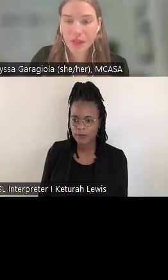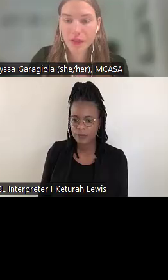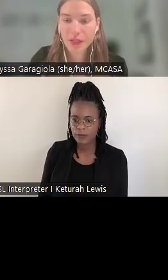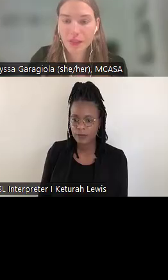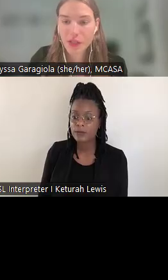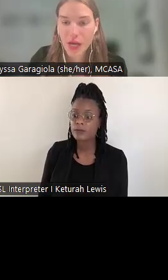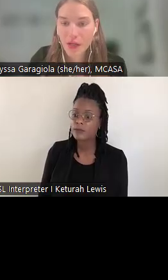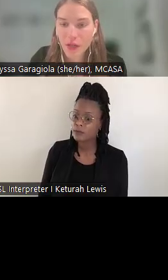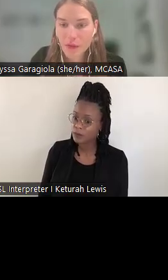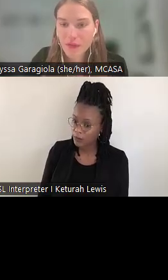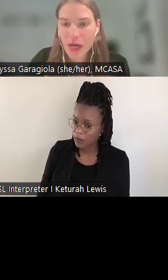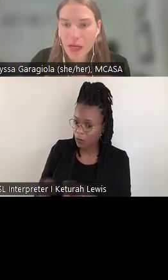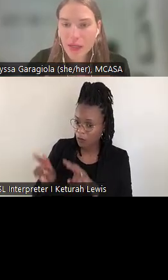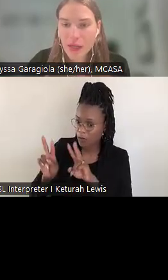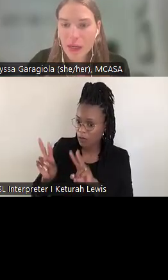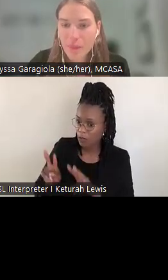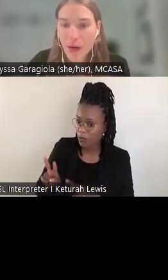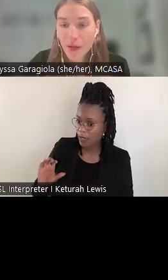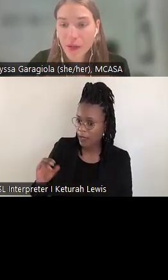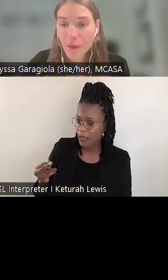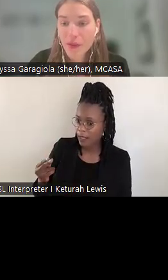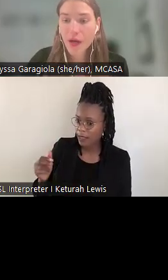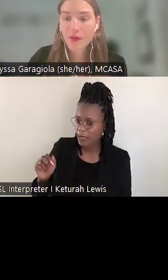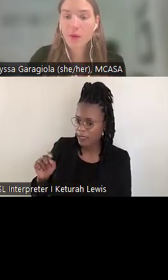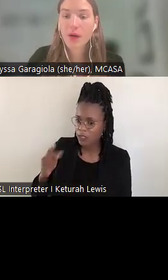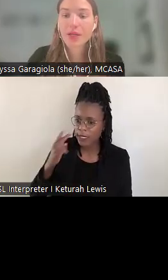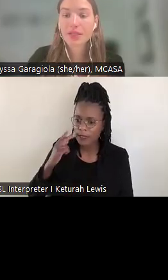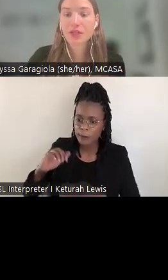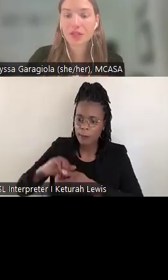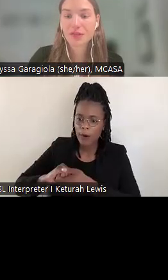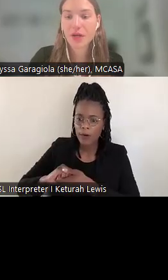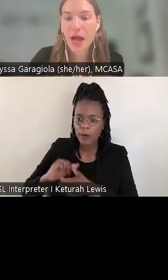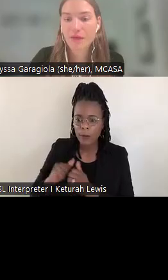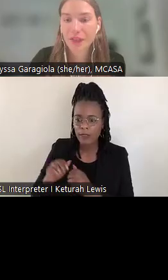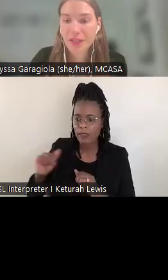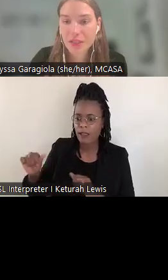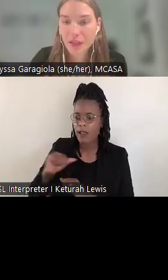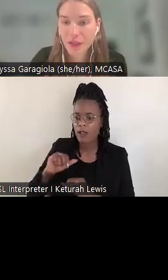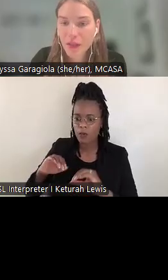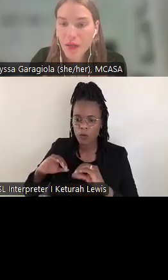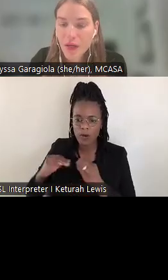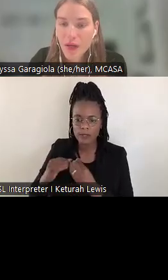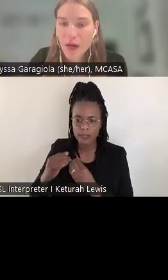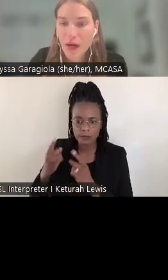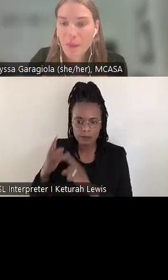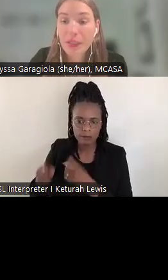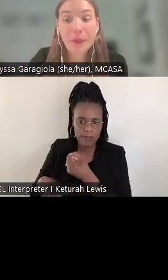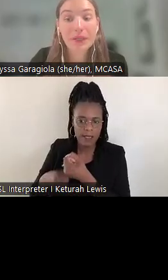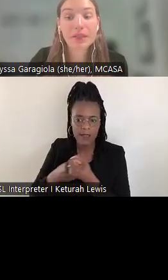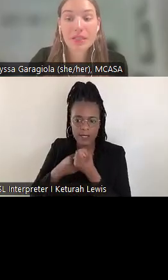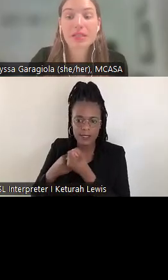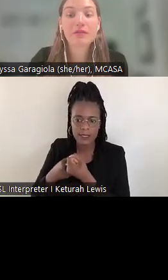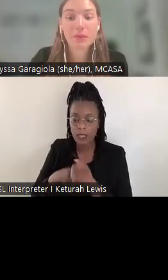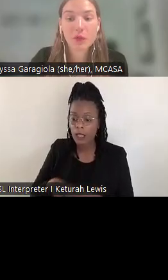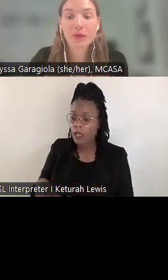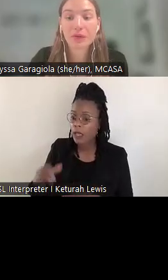So taking a look at the chat here, we've got partner with other organizations for advocacy, keeping